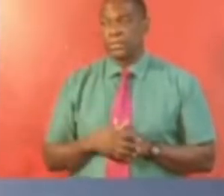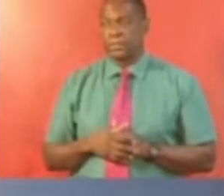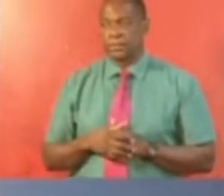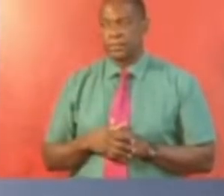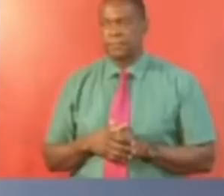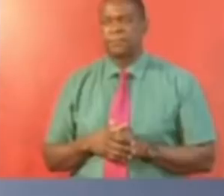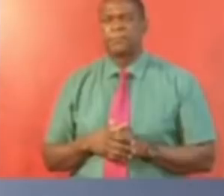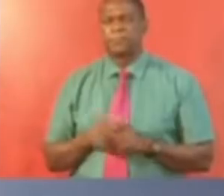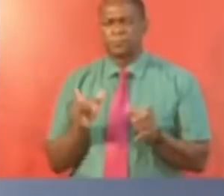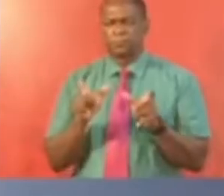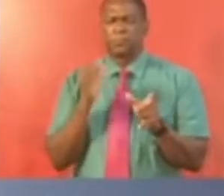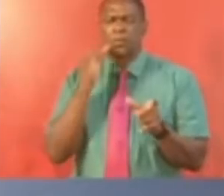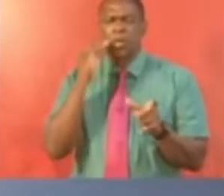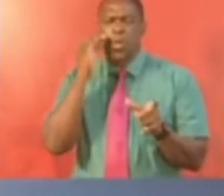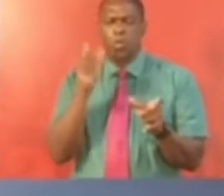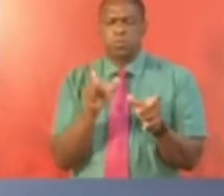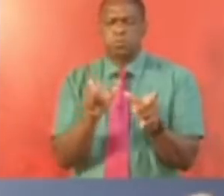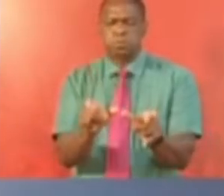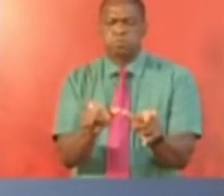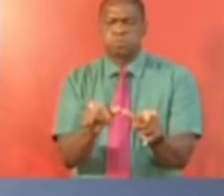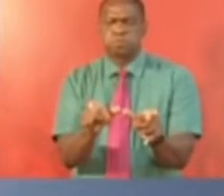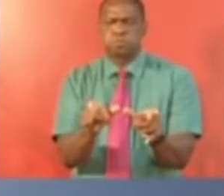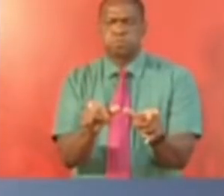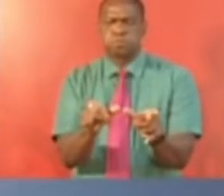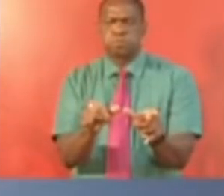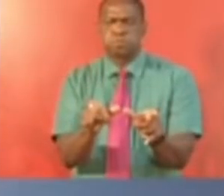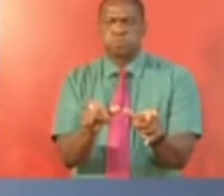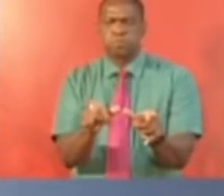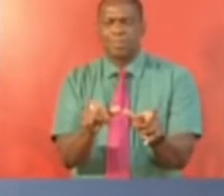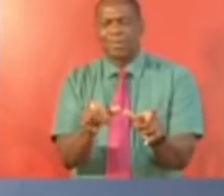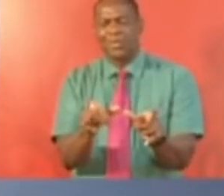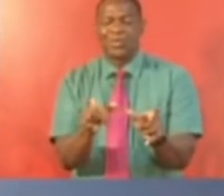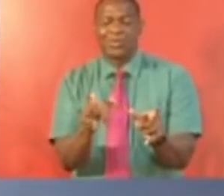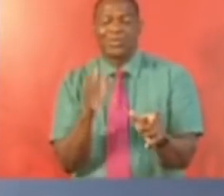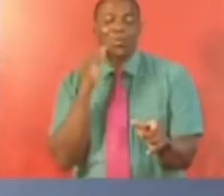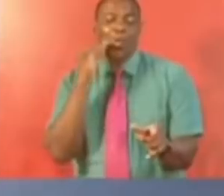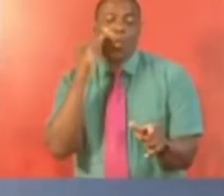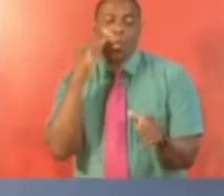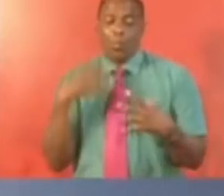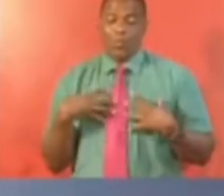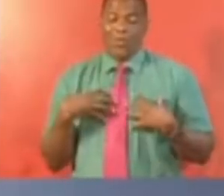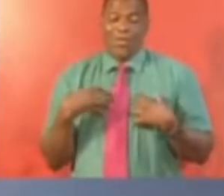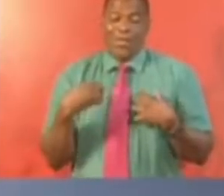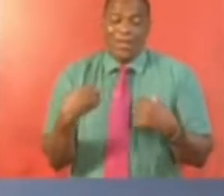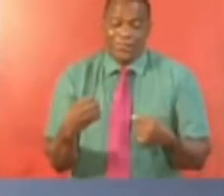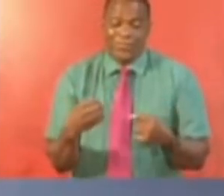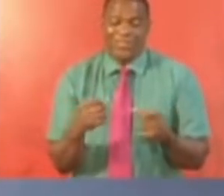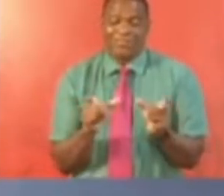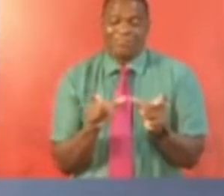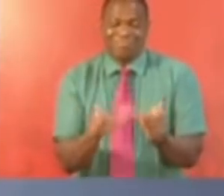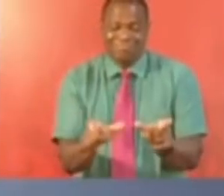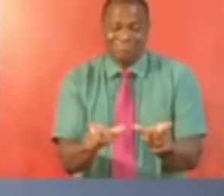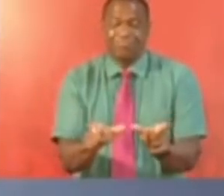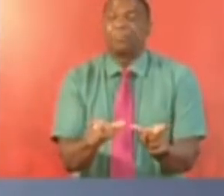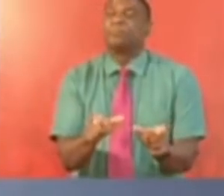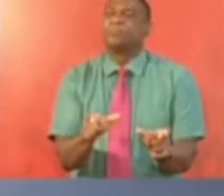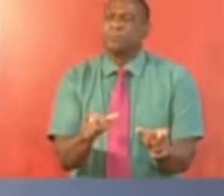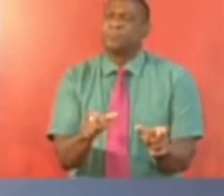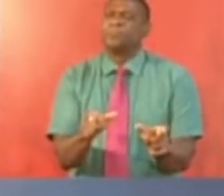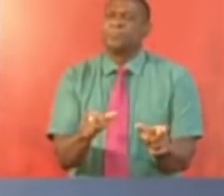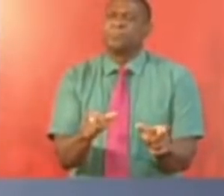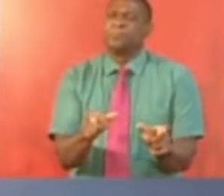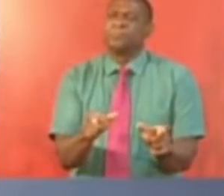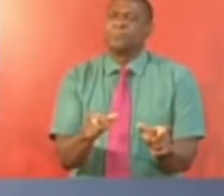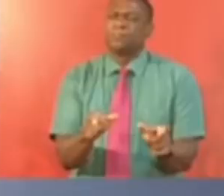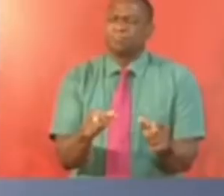home quarantine or the home recovery for the persons who are on their way to recovery,